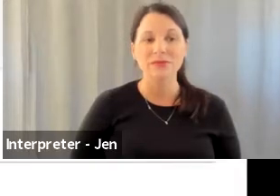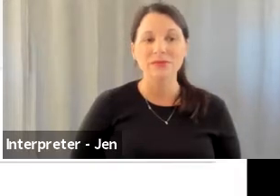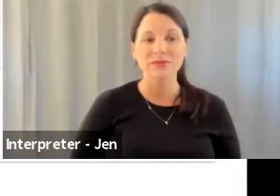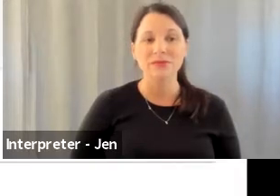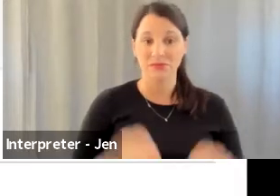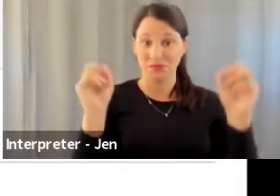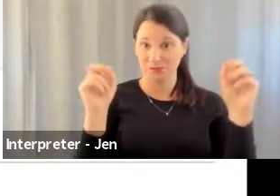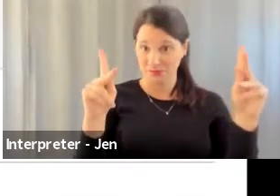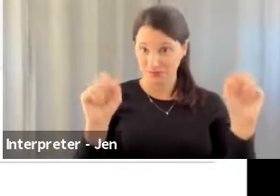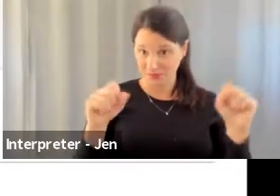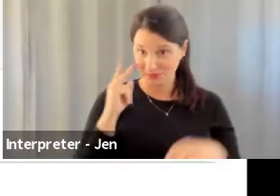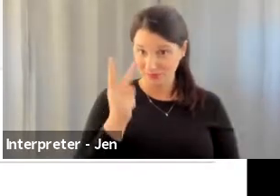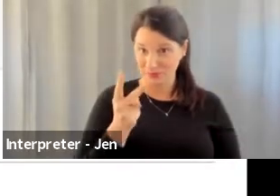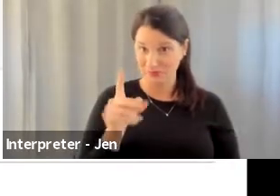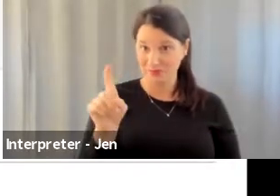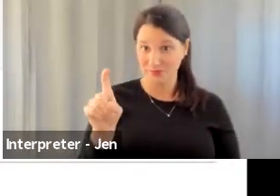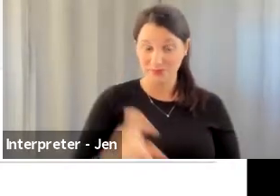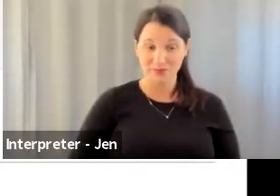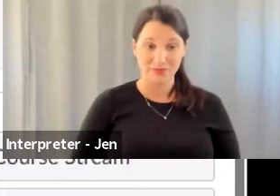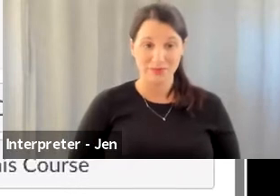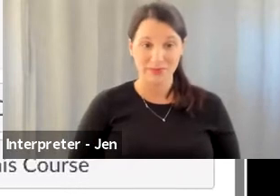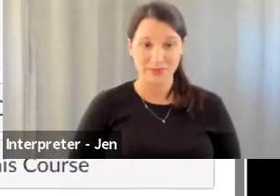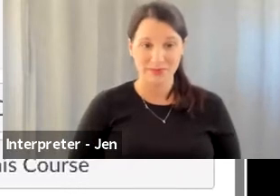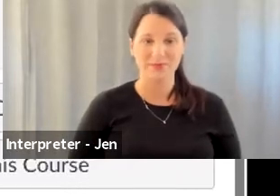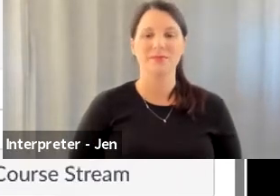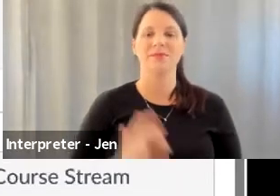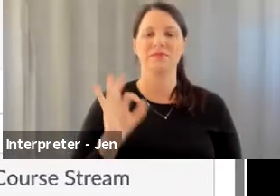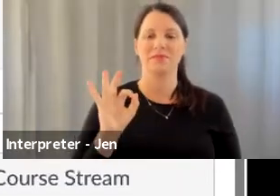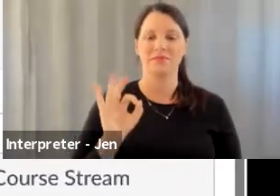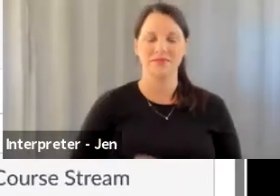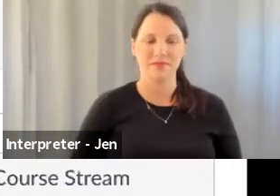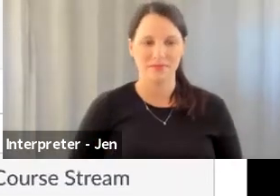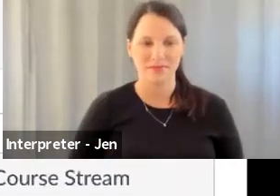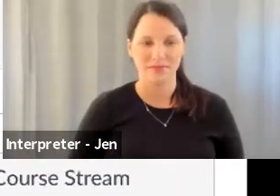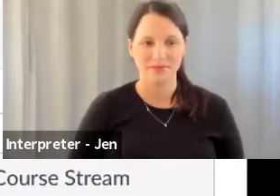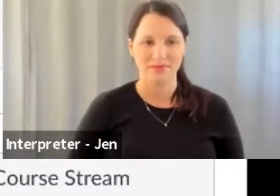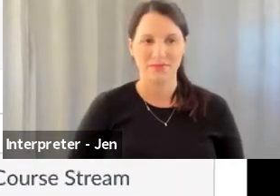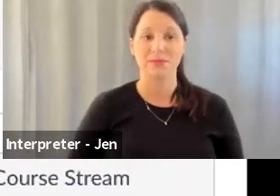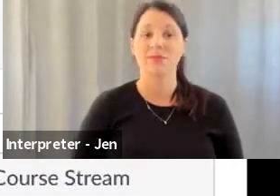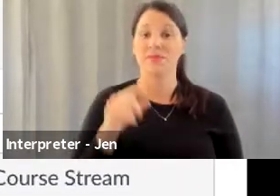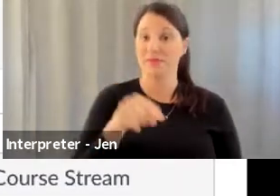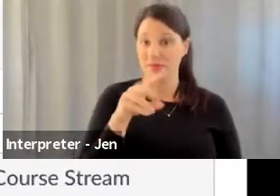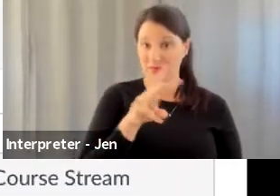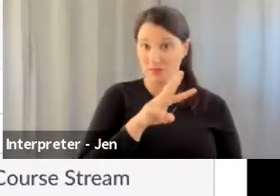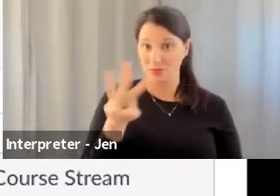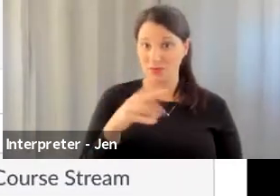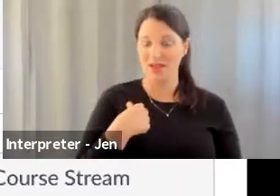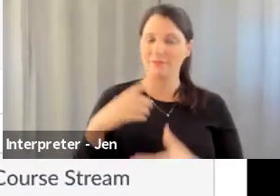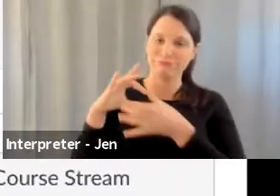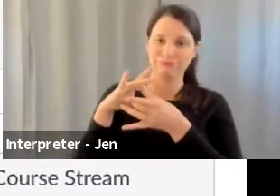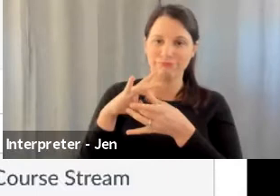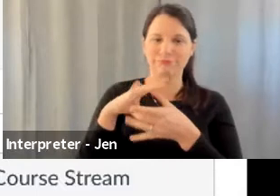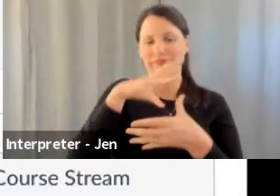Okay, can you guys see everything okay? Perfect. So the website that I've embedded into the PowerPoint